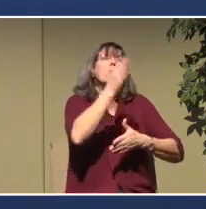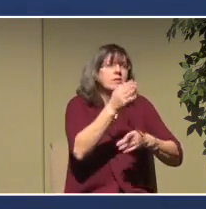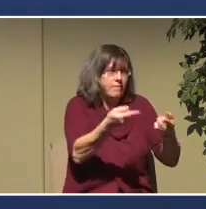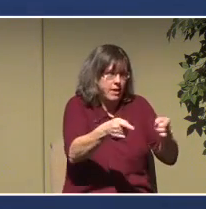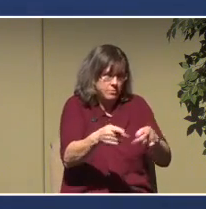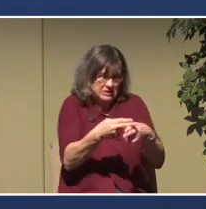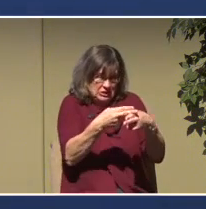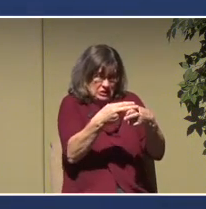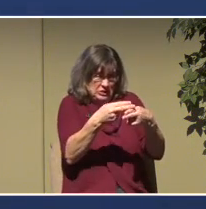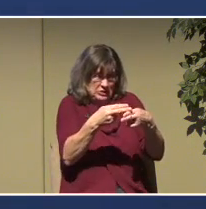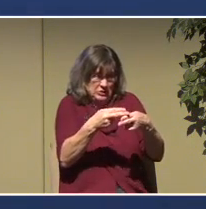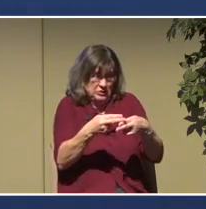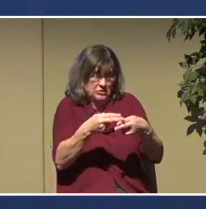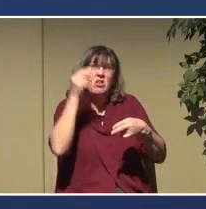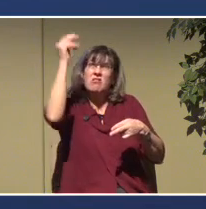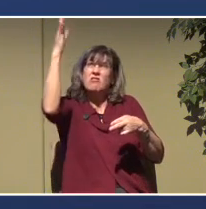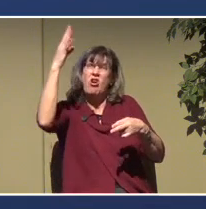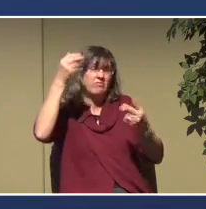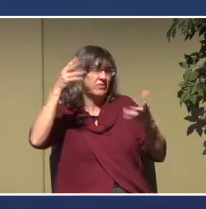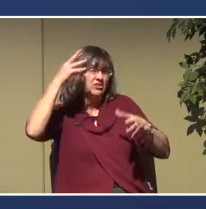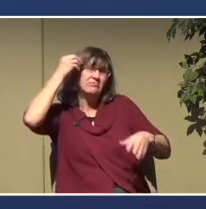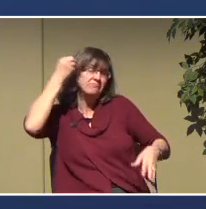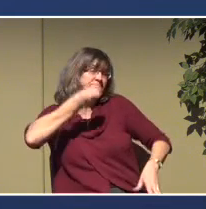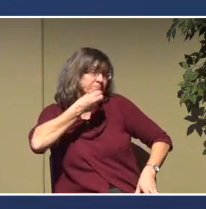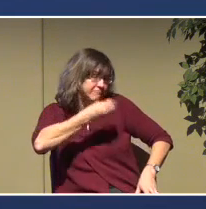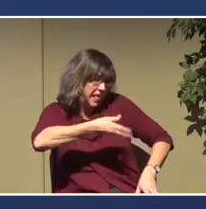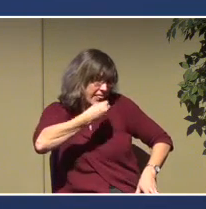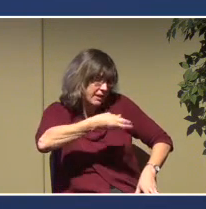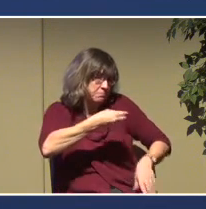He's been telling them that.